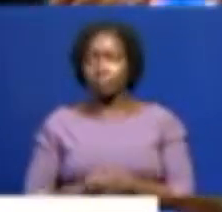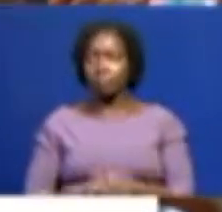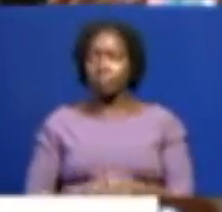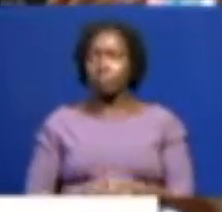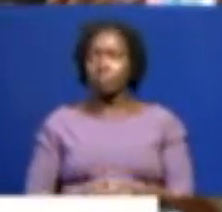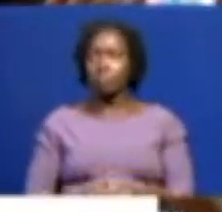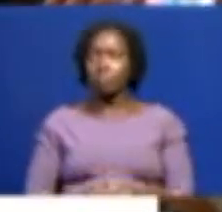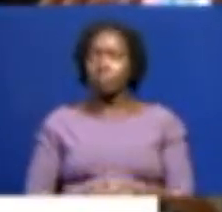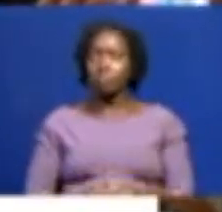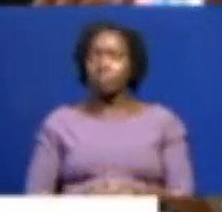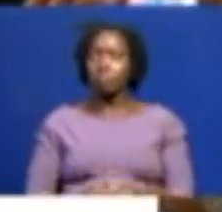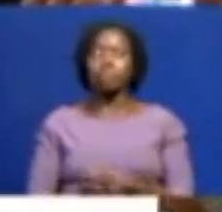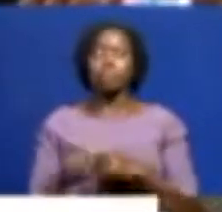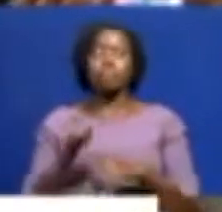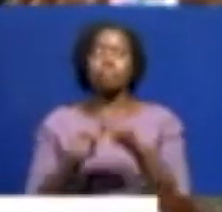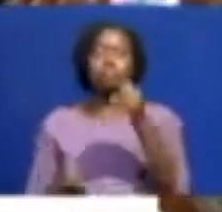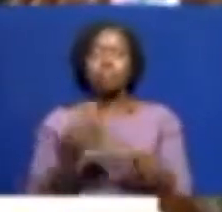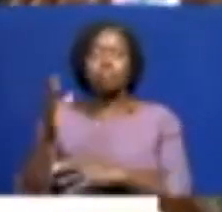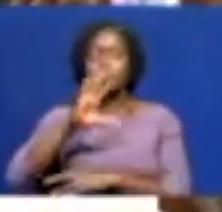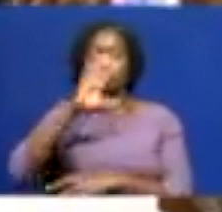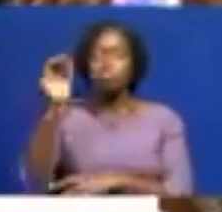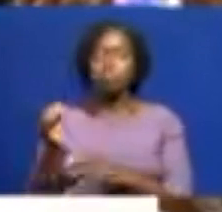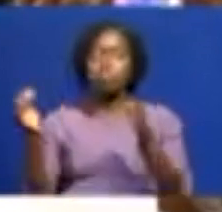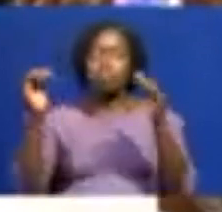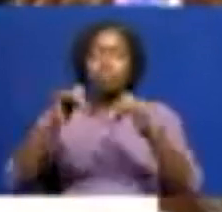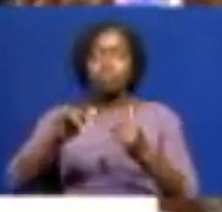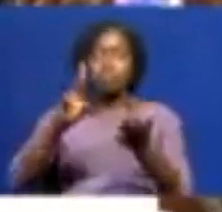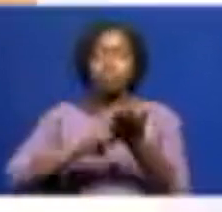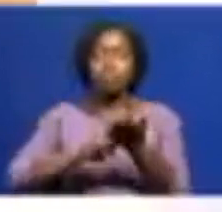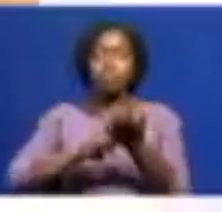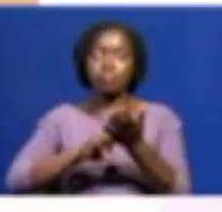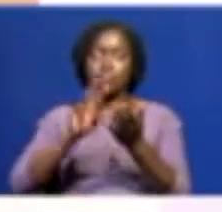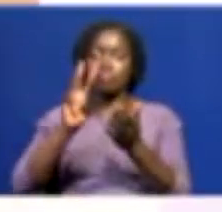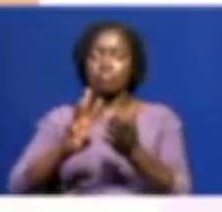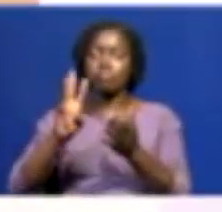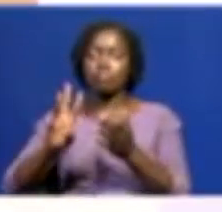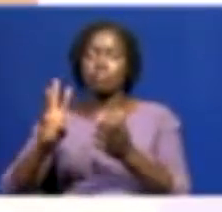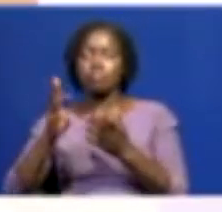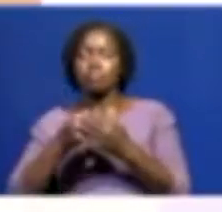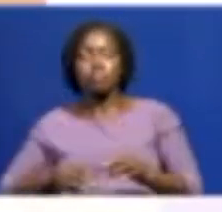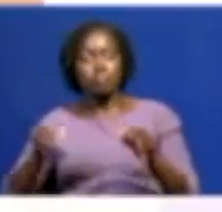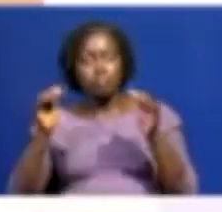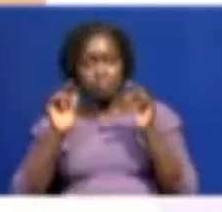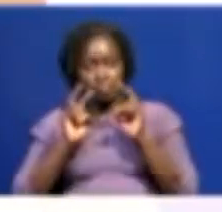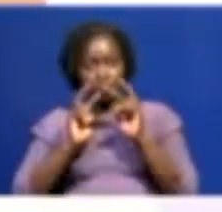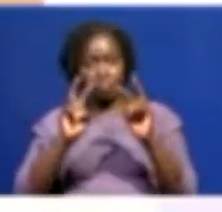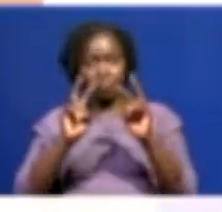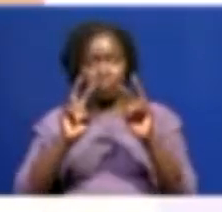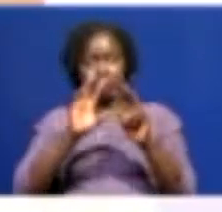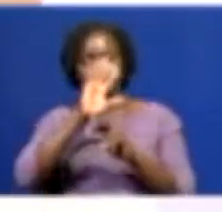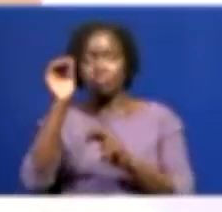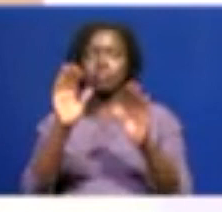One. During the launch of Africa Summit registration website, officials observed that the inaugural